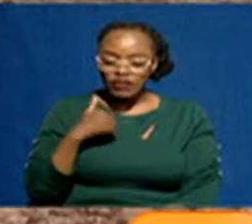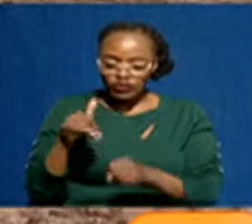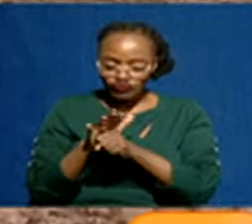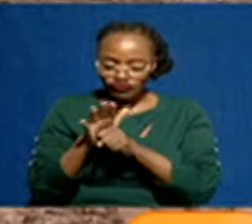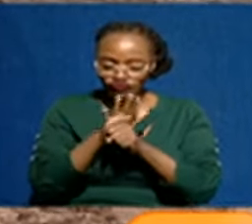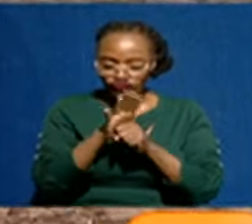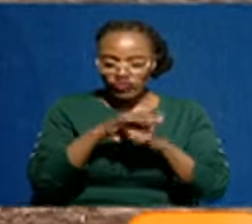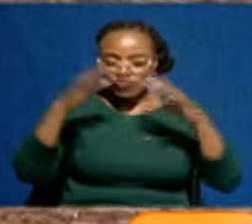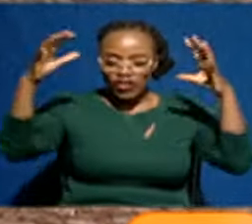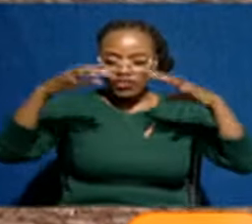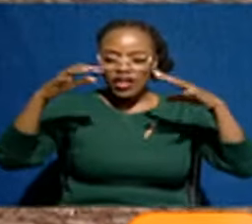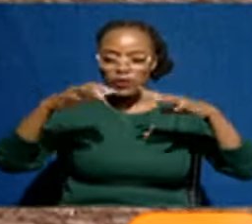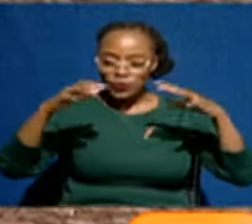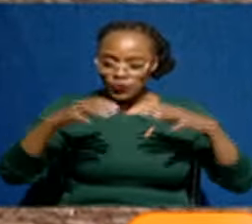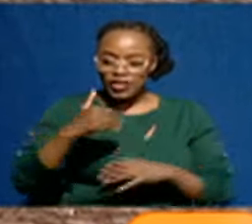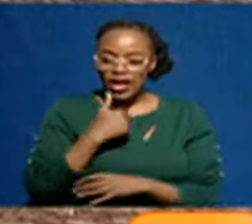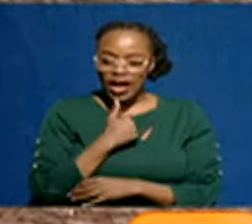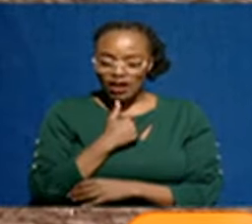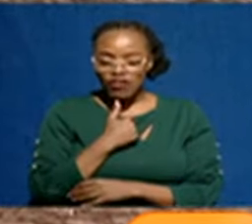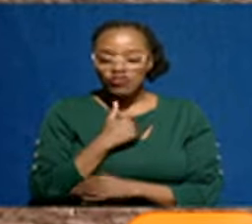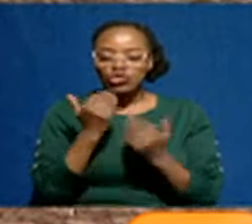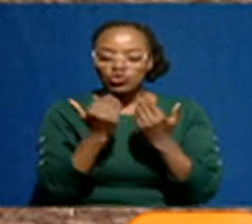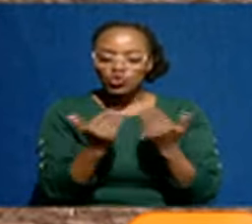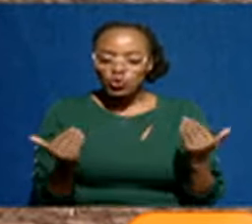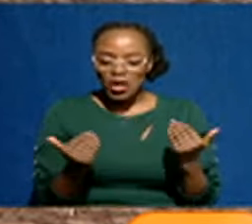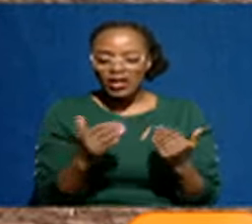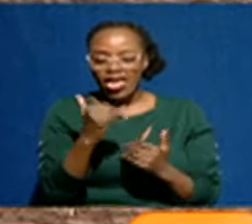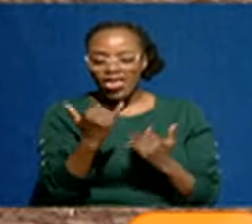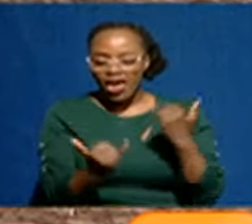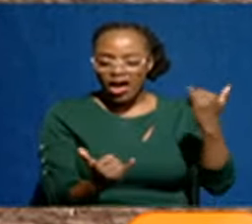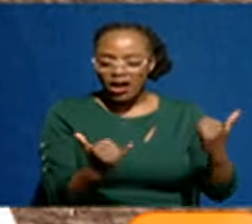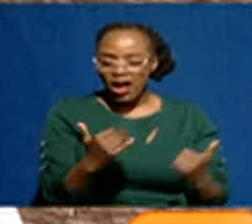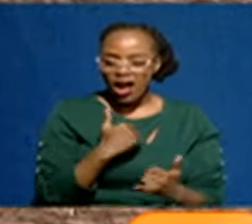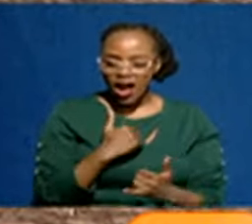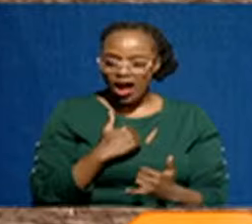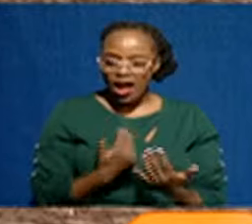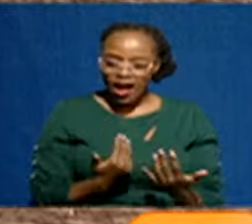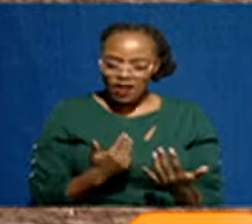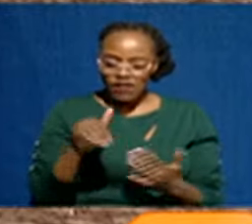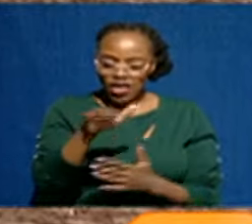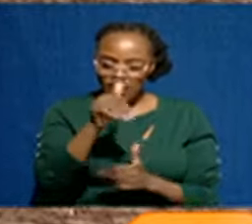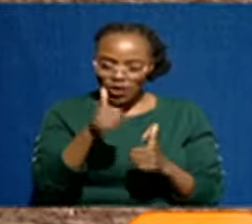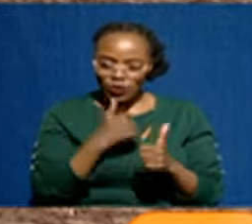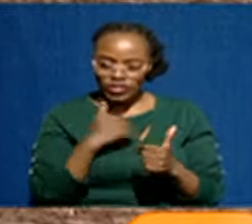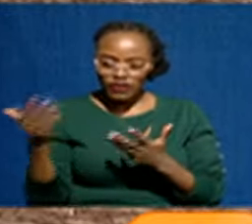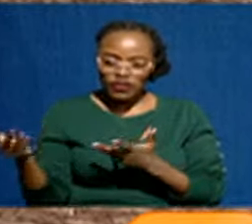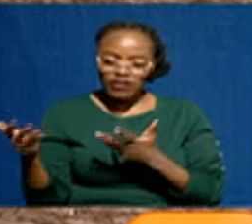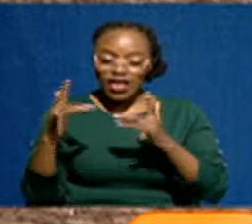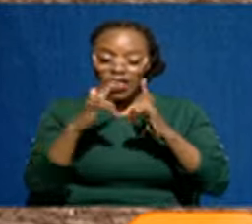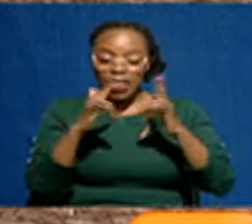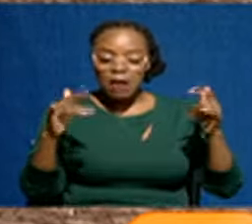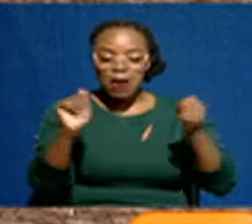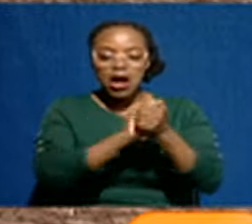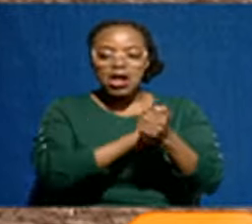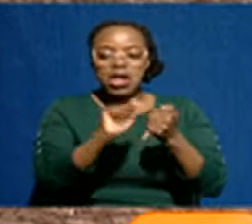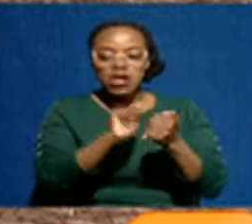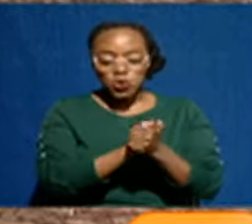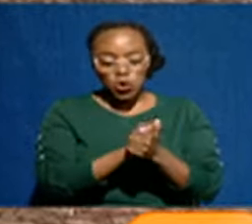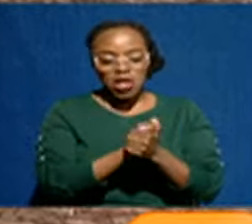ilinyesha maji imetambaa kila mahali na watoto wadogo. Kuna mahema yenye imebebwa na maji.